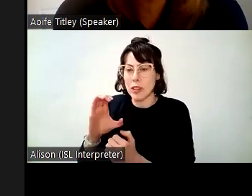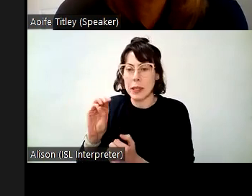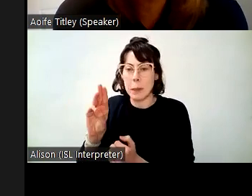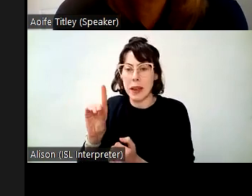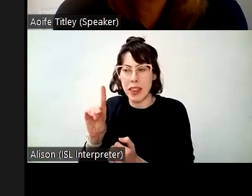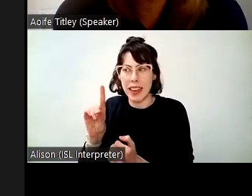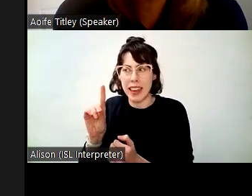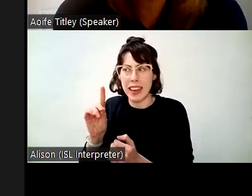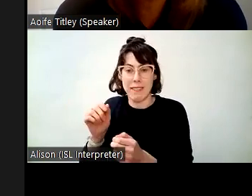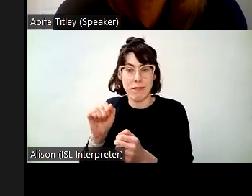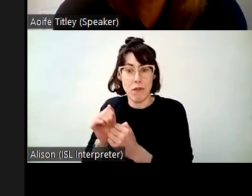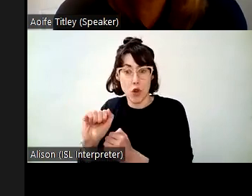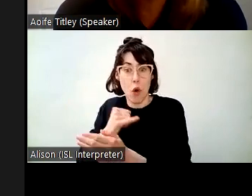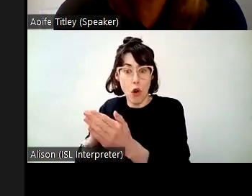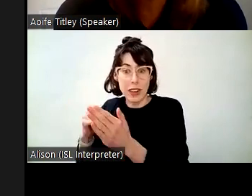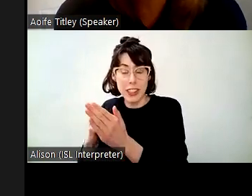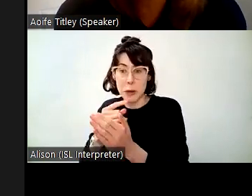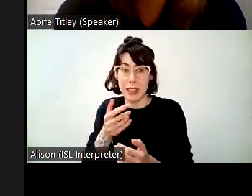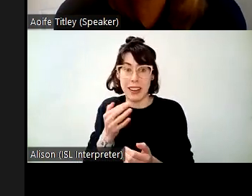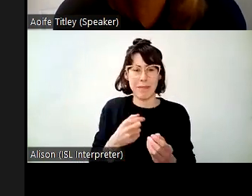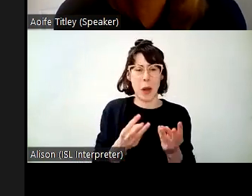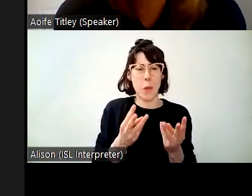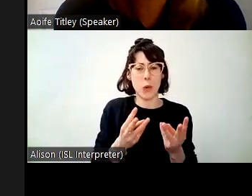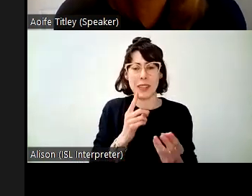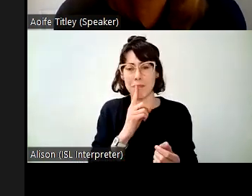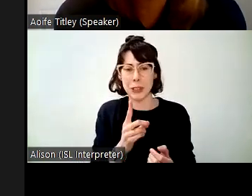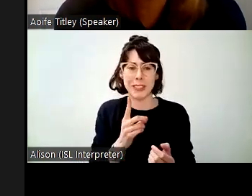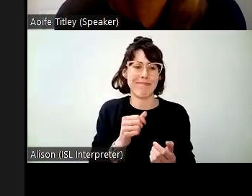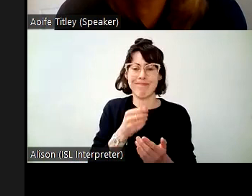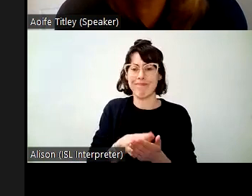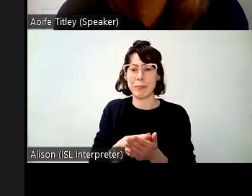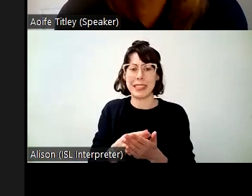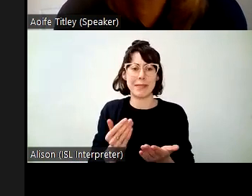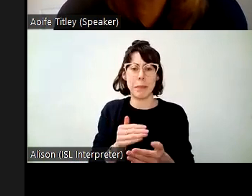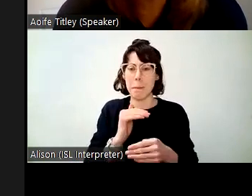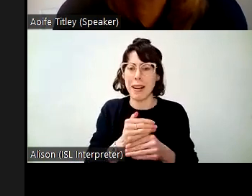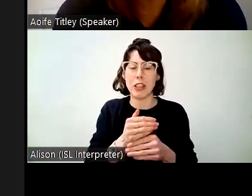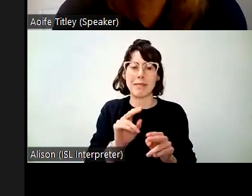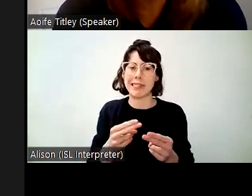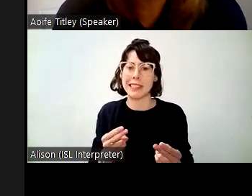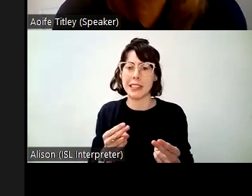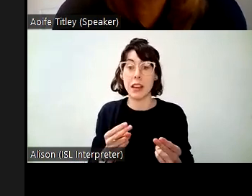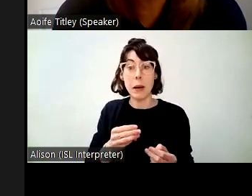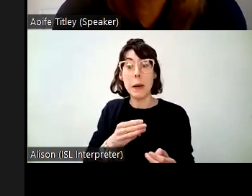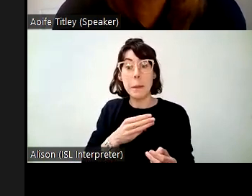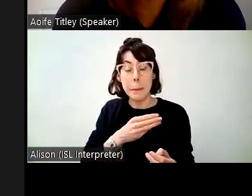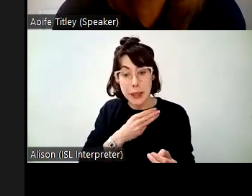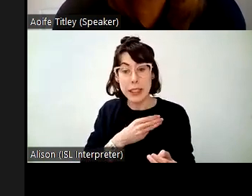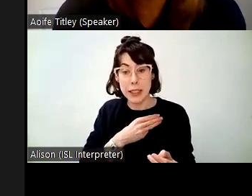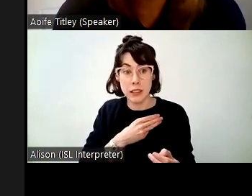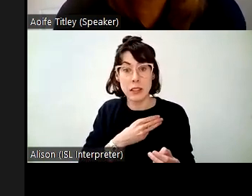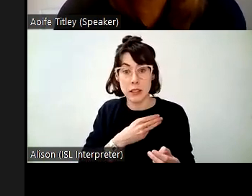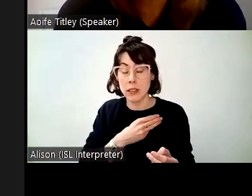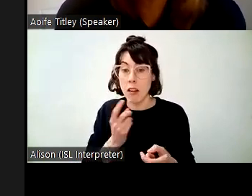you know, one of the main reasons that you would think about not doing it, or you would see it as being a potential barrier to you, I would definitely encourage you to reach out to, you know,